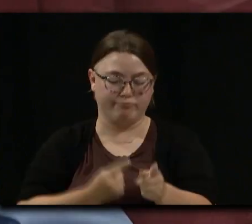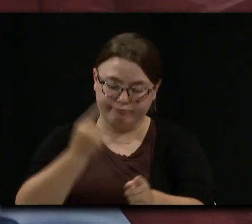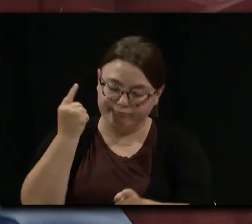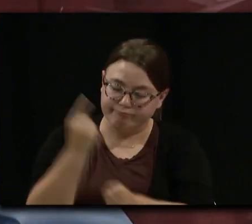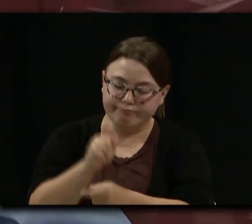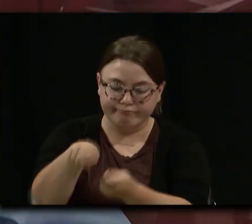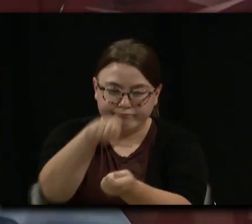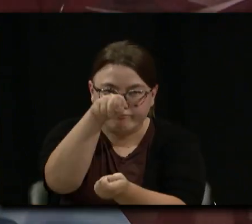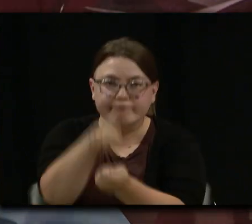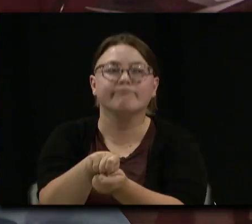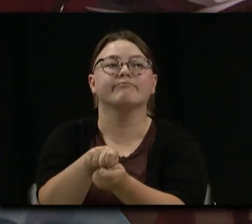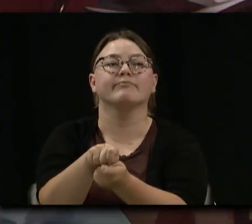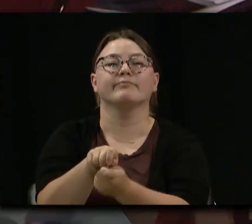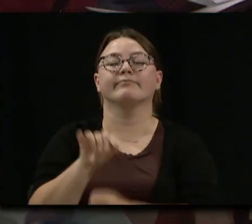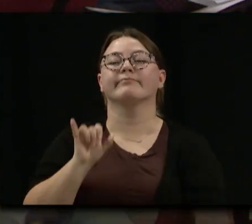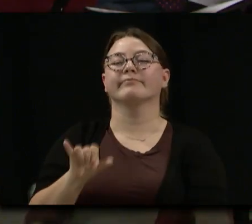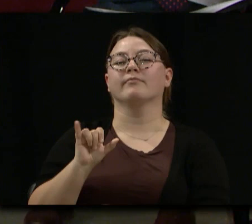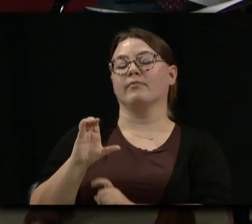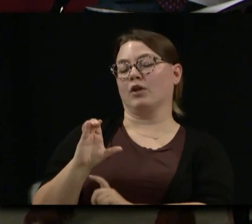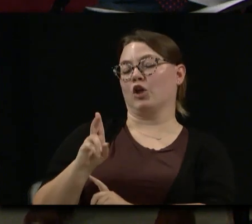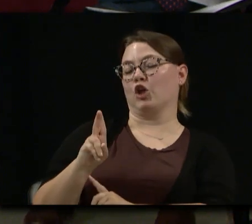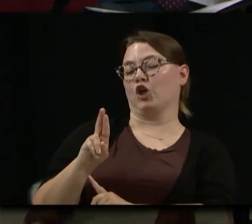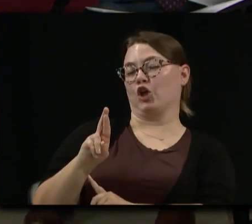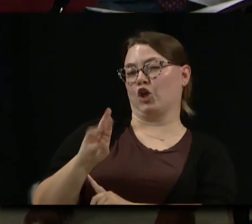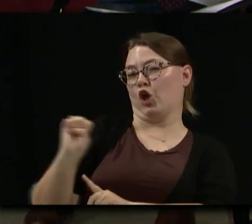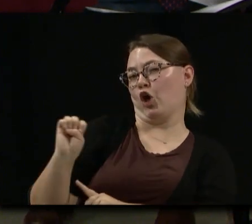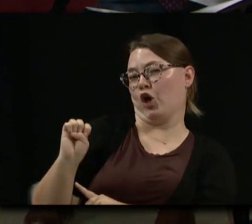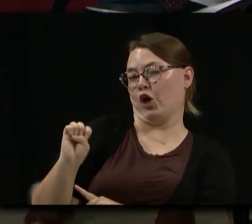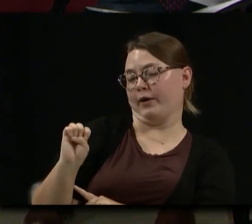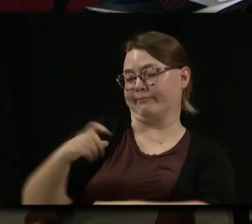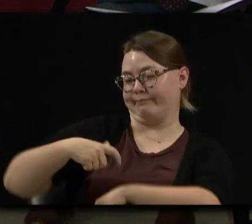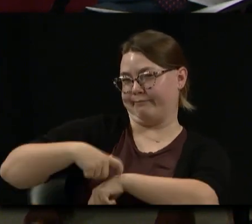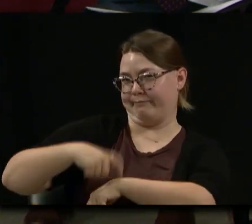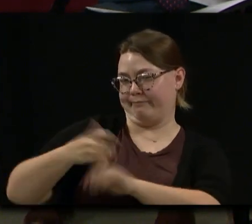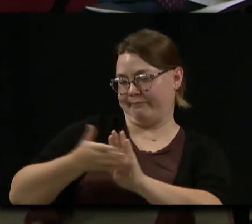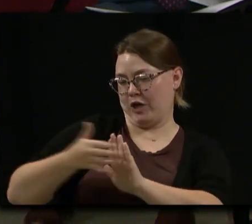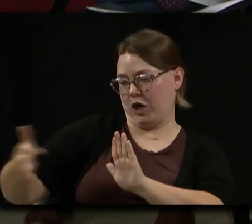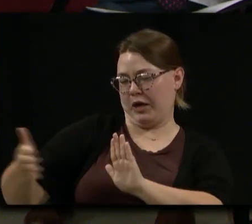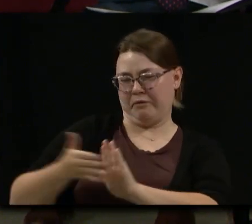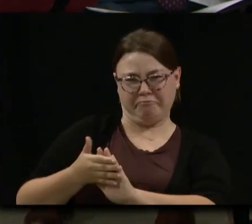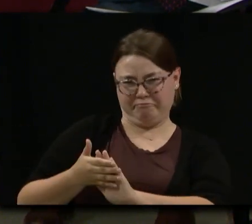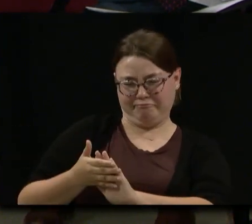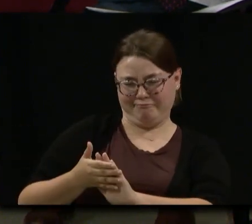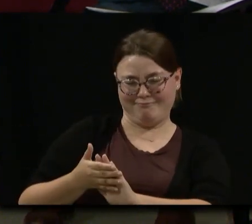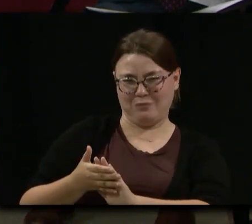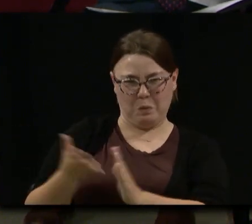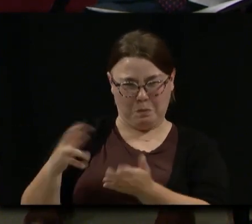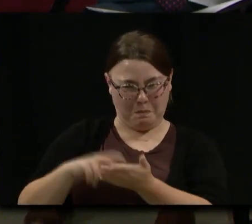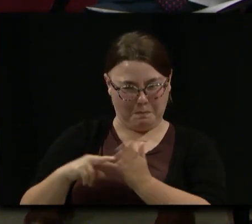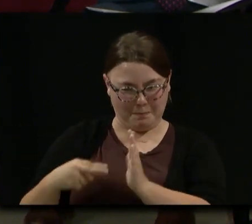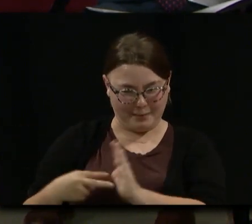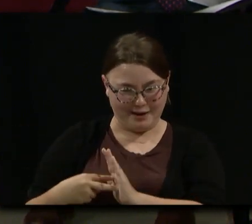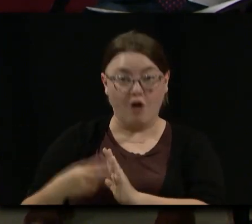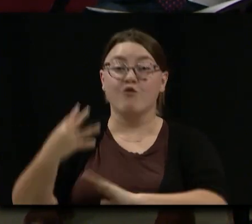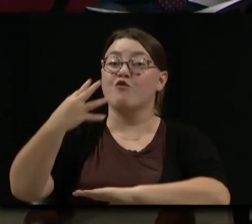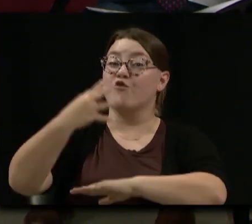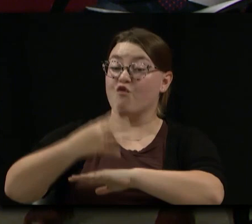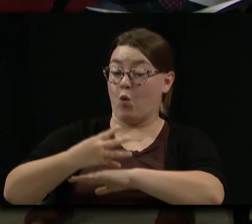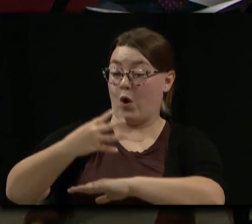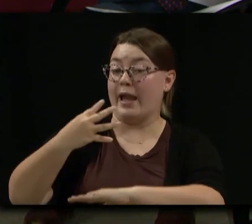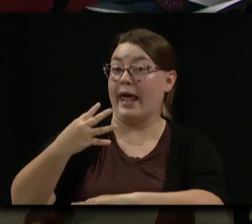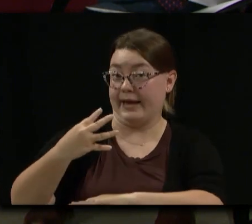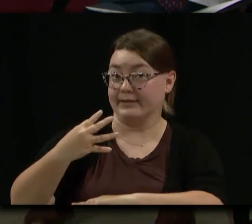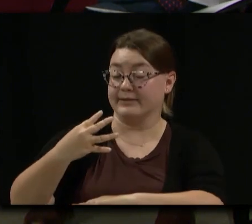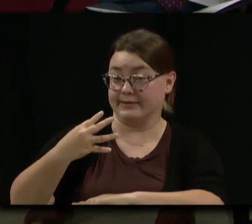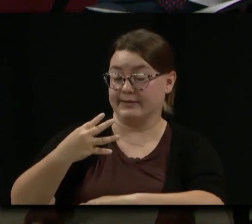that business of a curing period, a cure is not a term that many of us think about, but 4 days are now allowed.